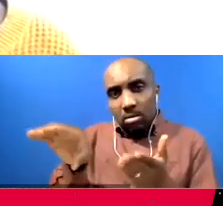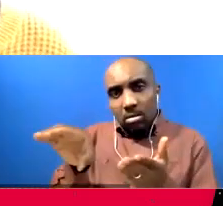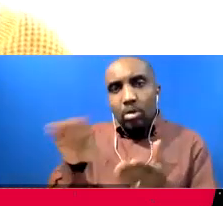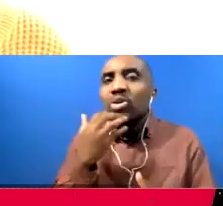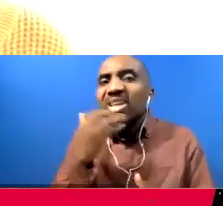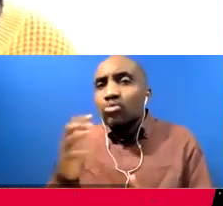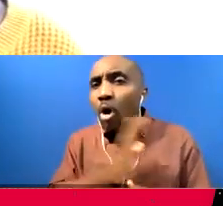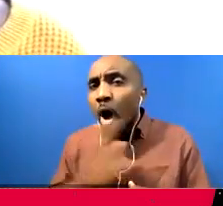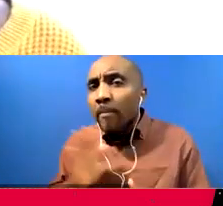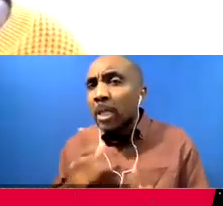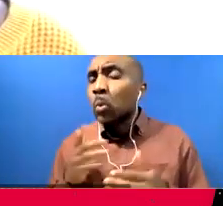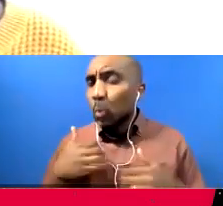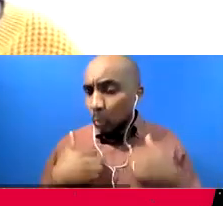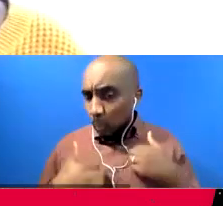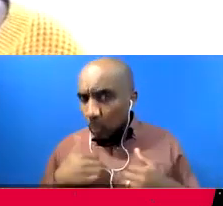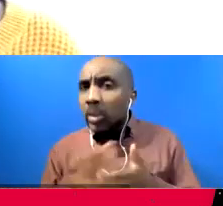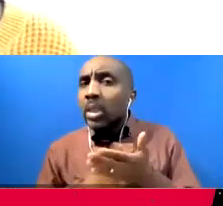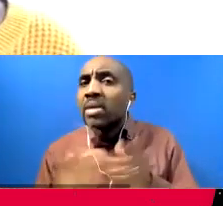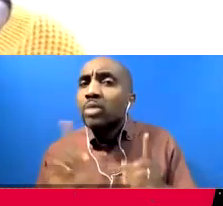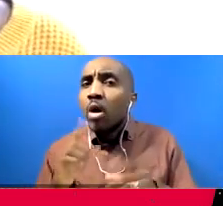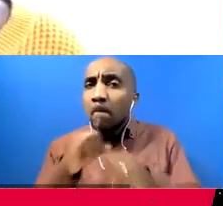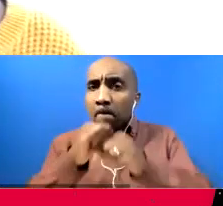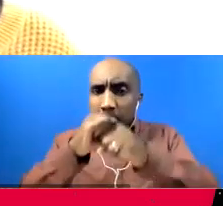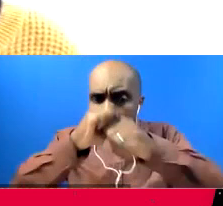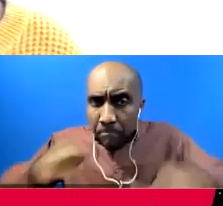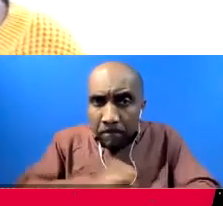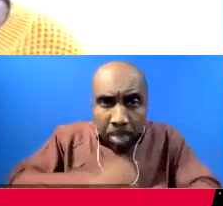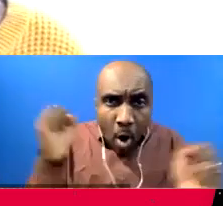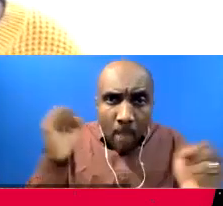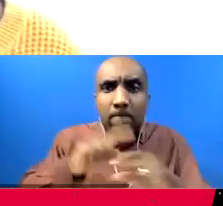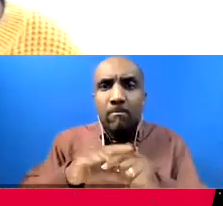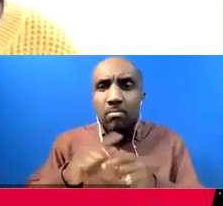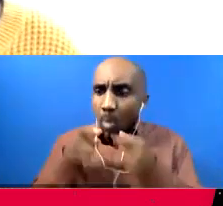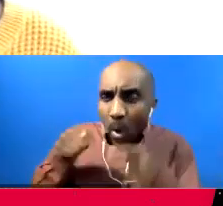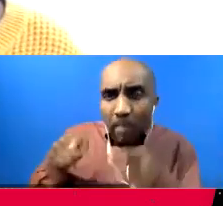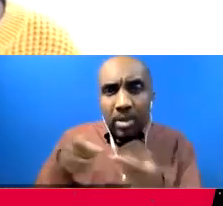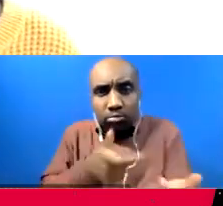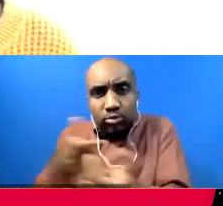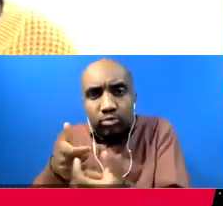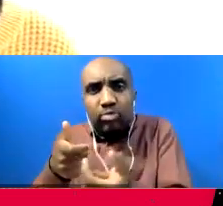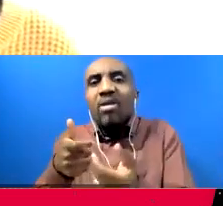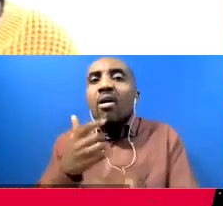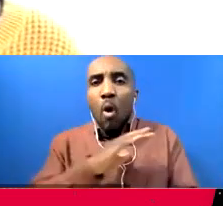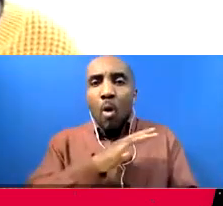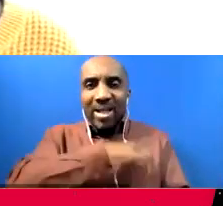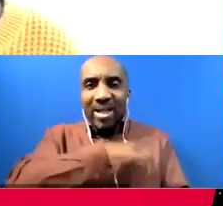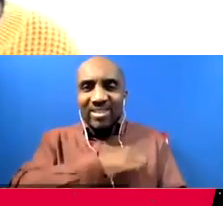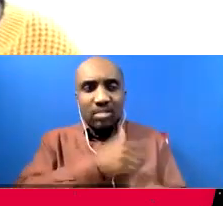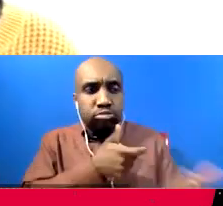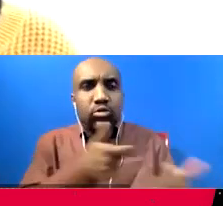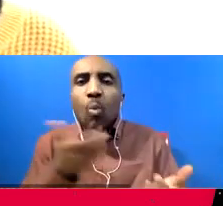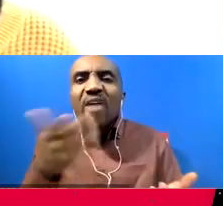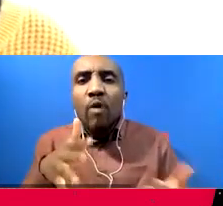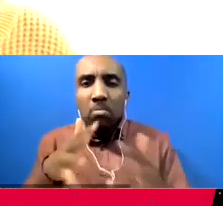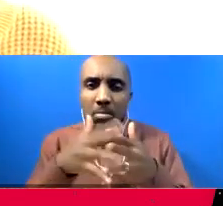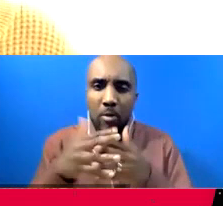what this means is that the bombs and the weapons used on Palestinians and their homes and their land are often directly from the US.